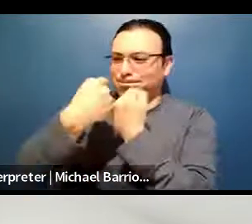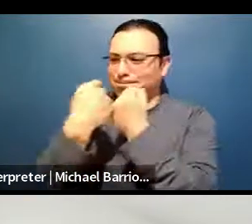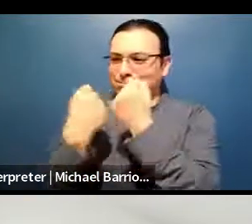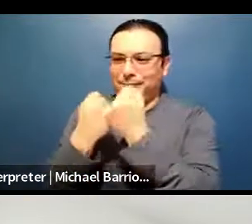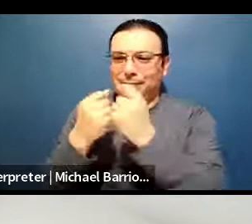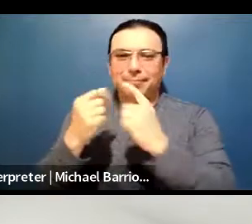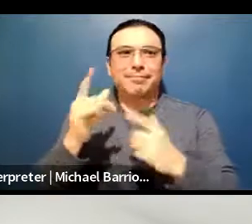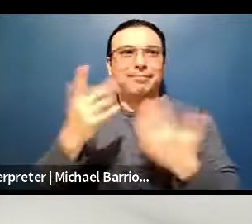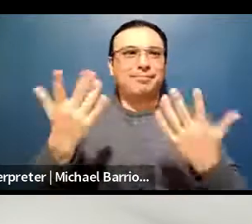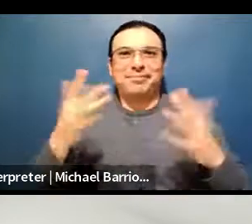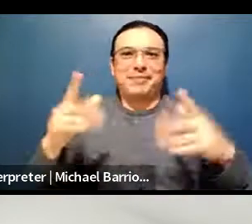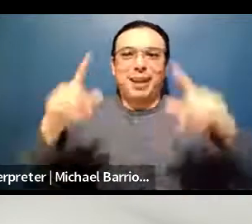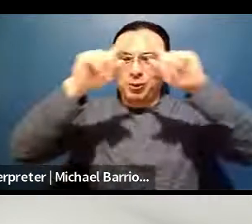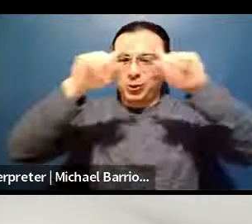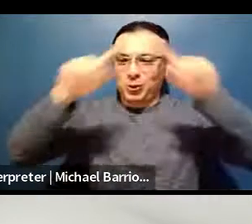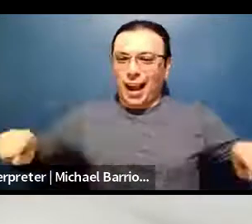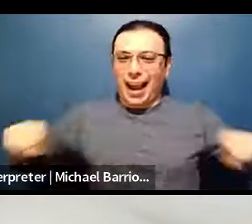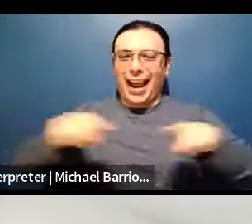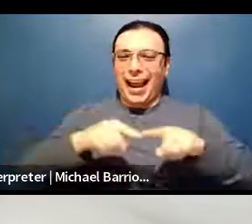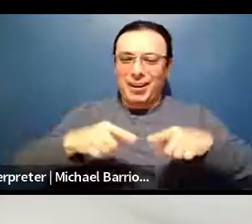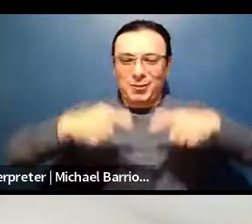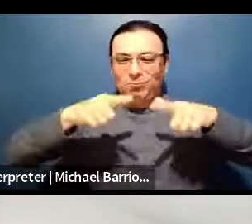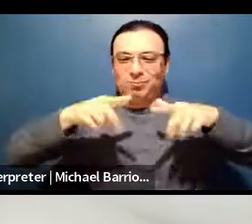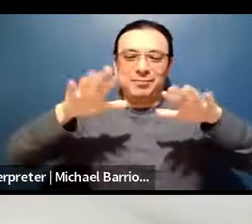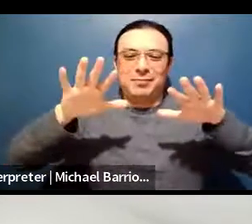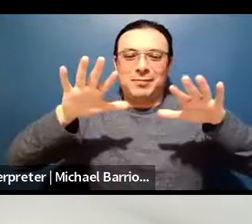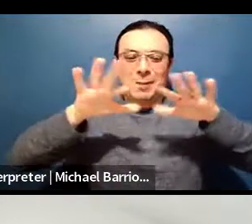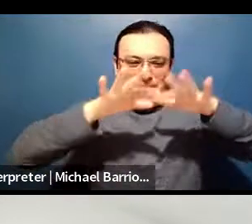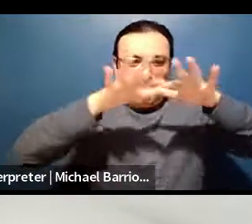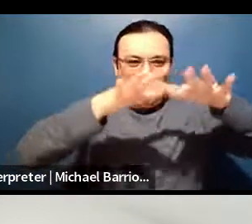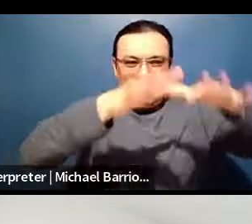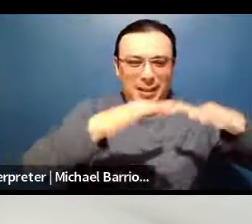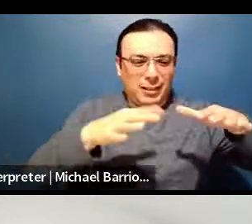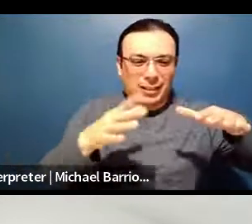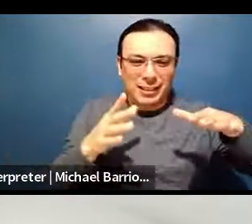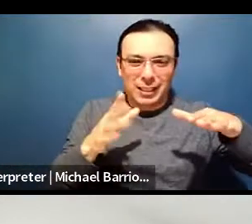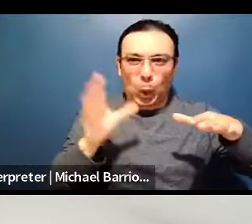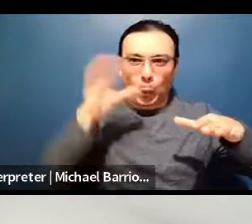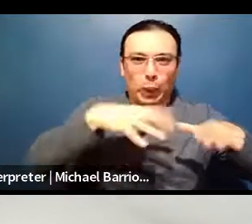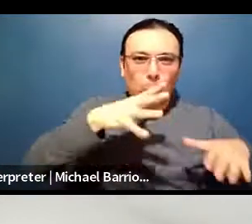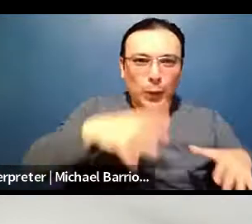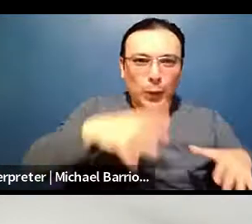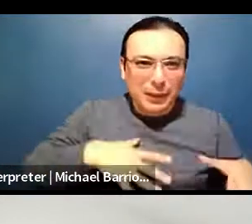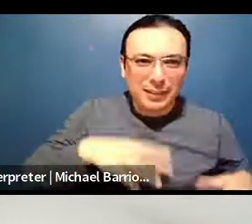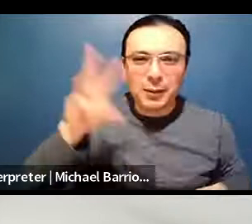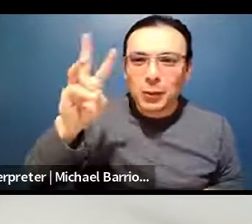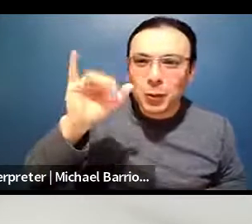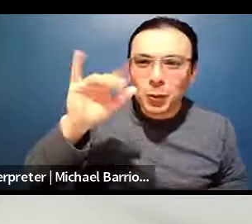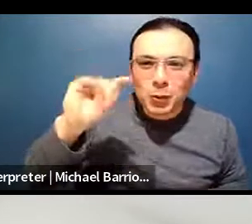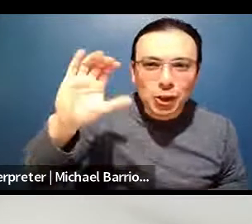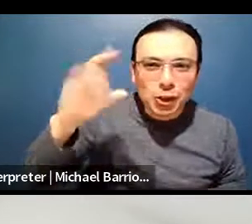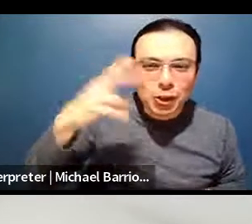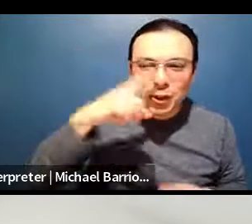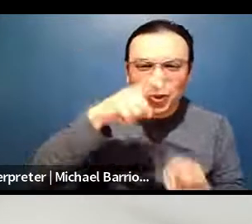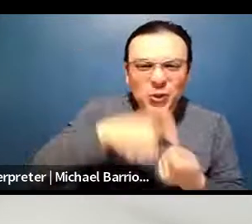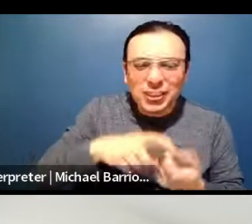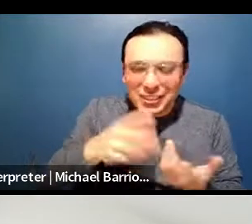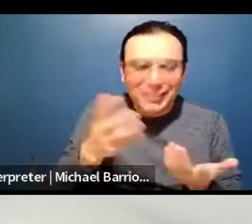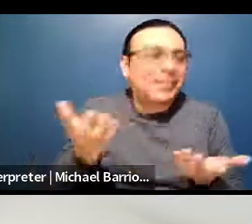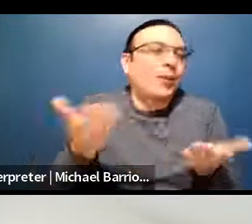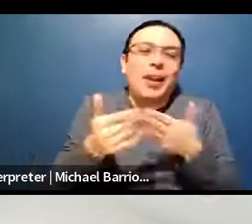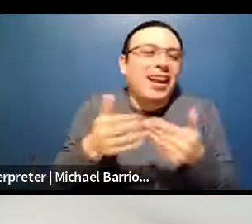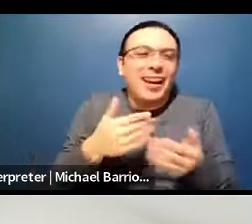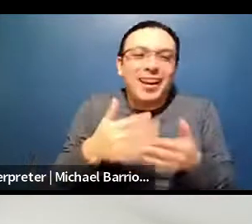triangle of weird women or witches, if you will, is, as you have all suggested in